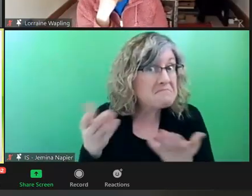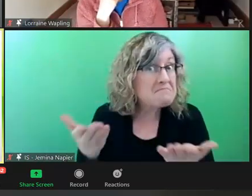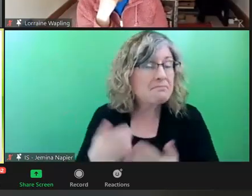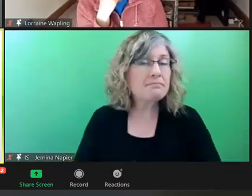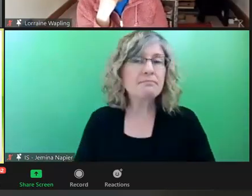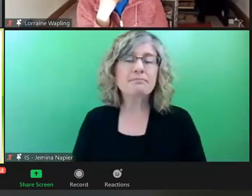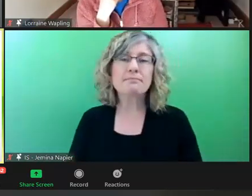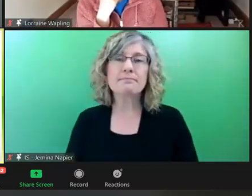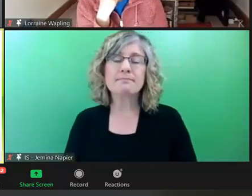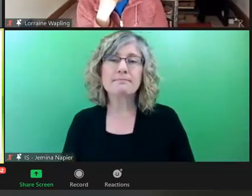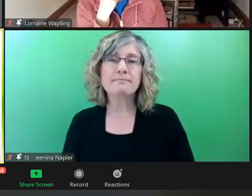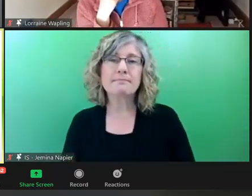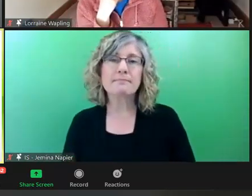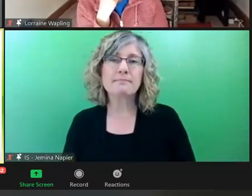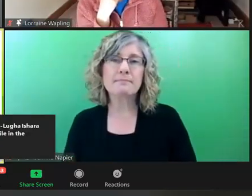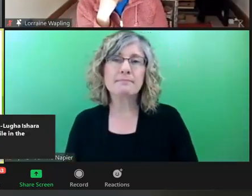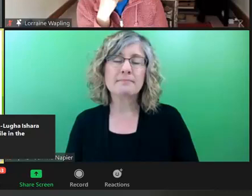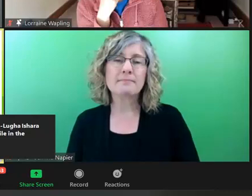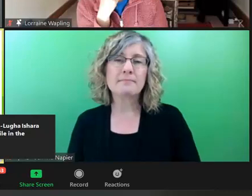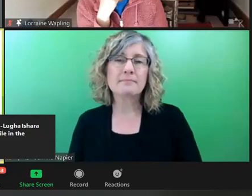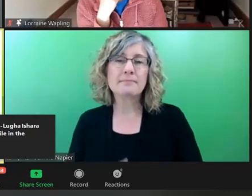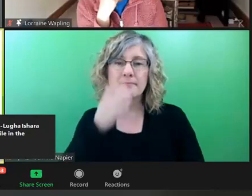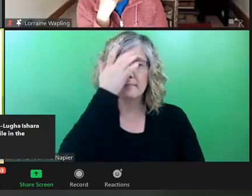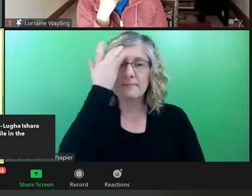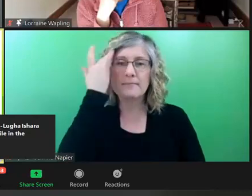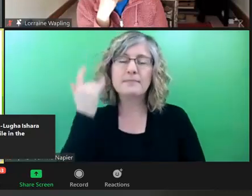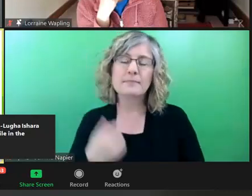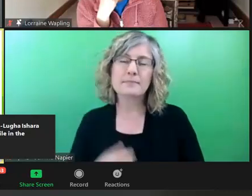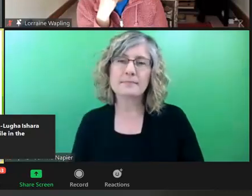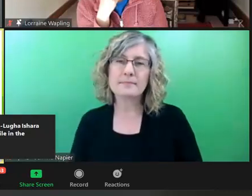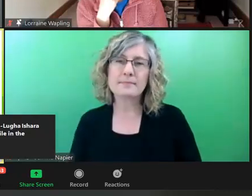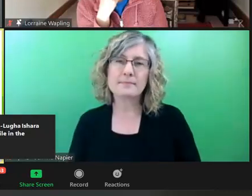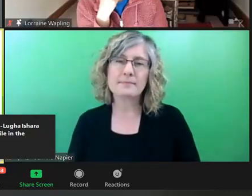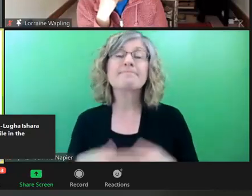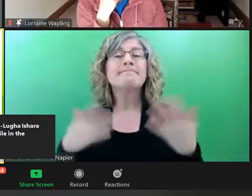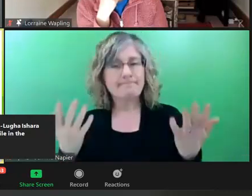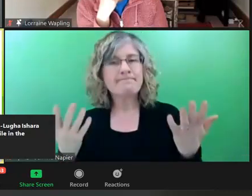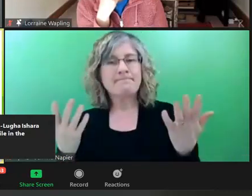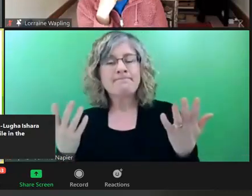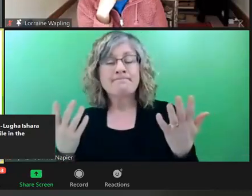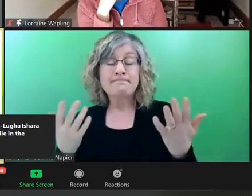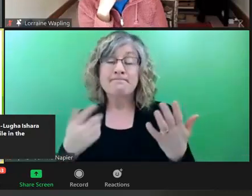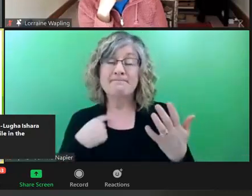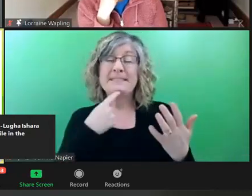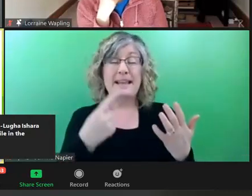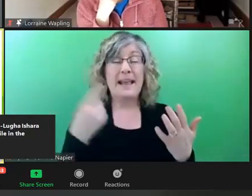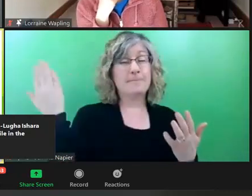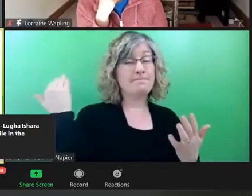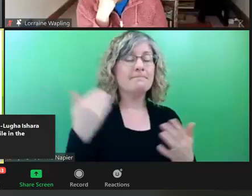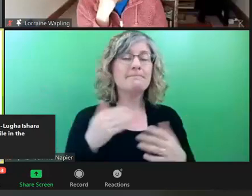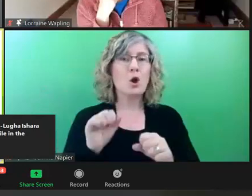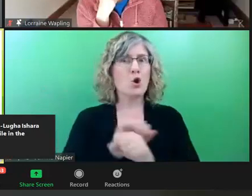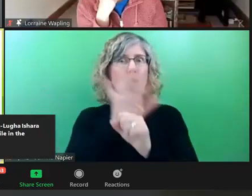Yes, as I said, you know, COVID also came with its own challenges.